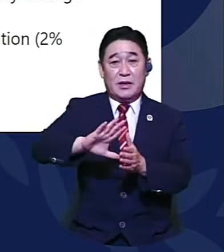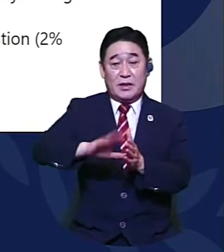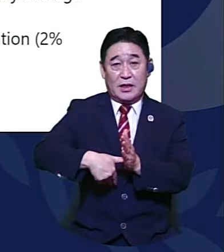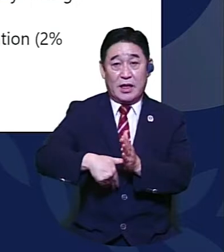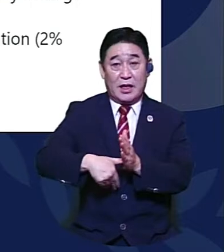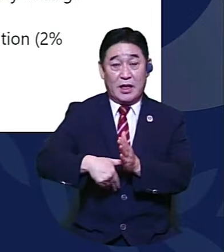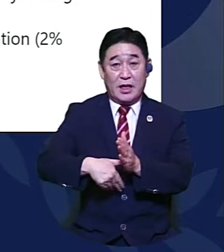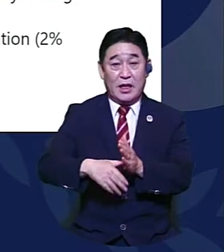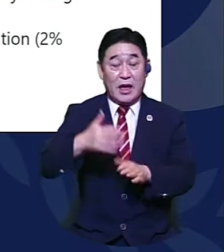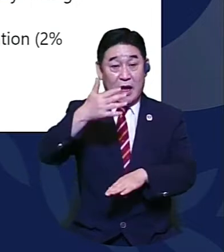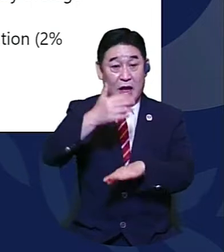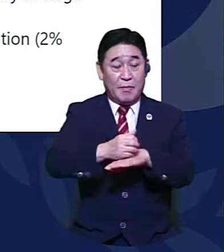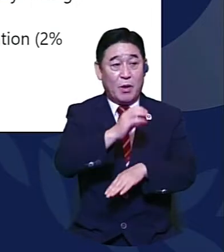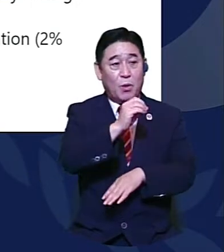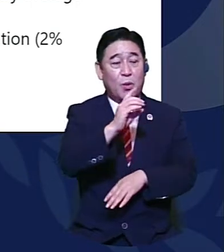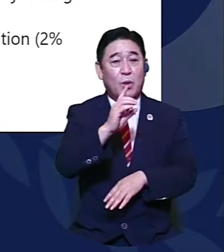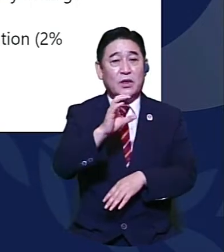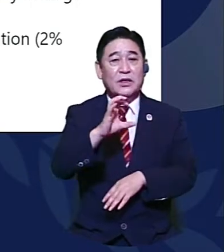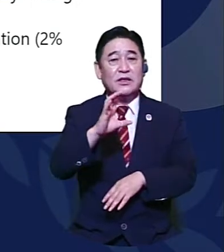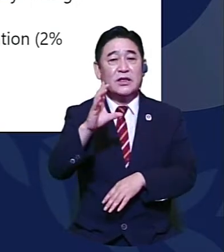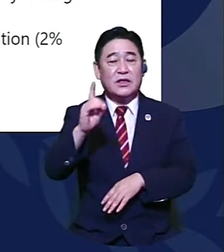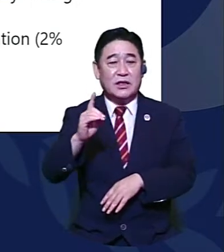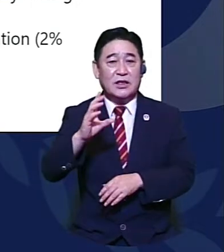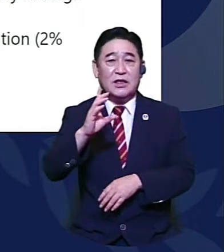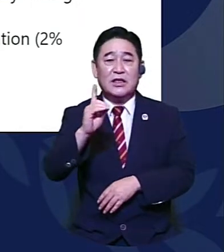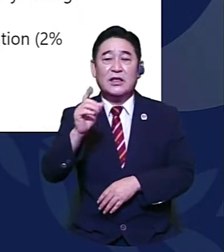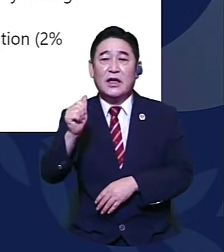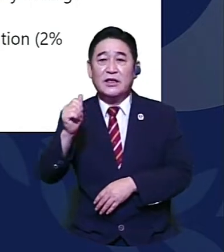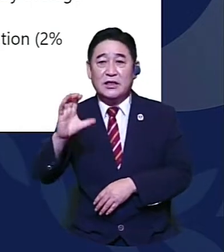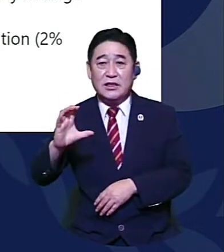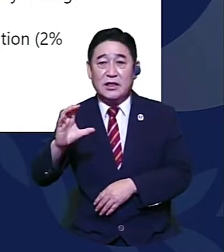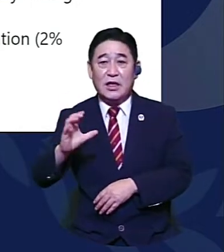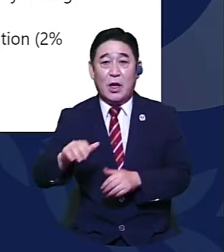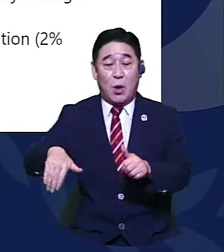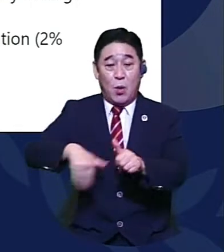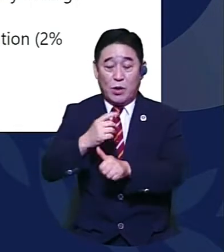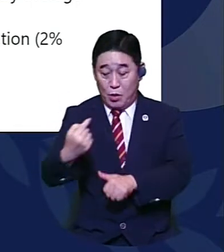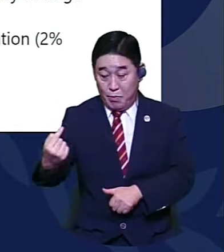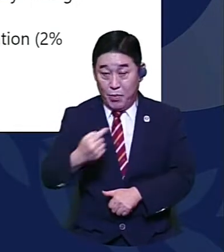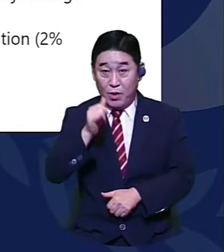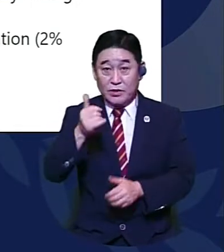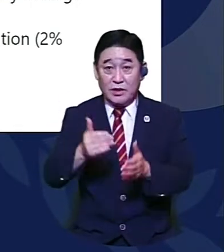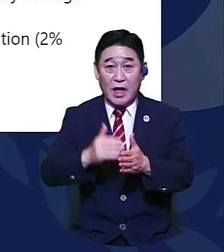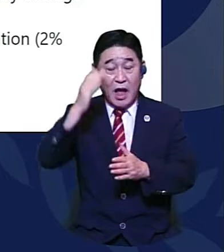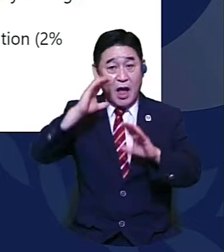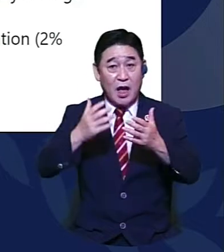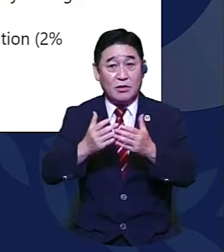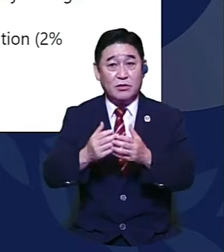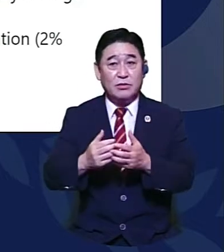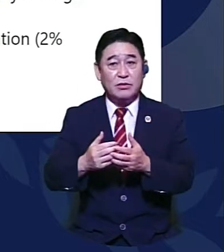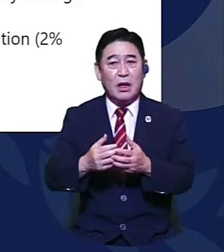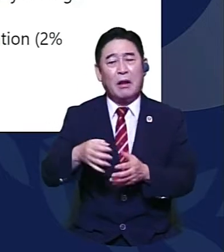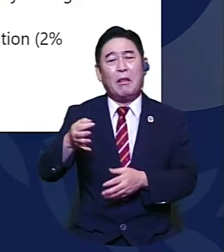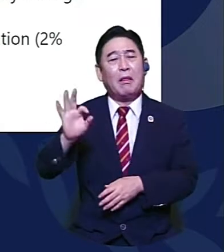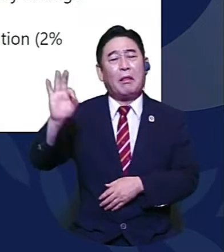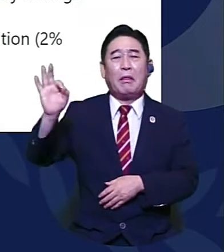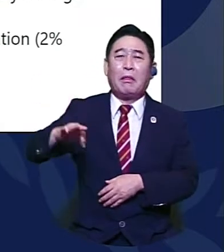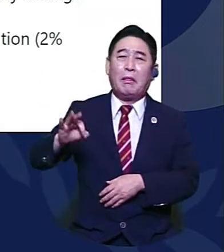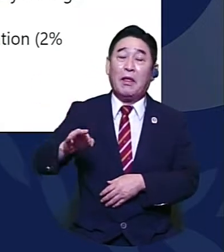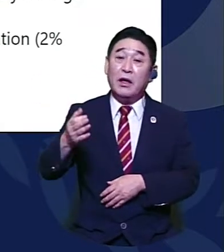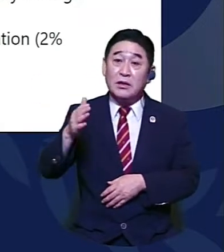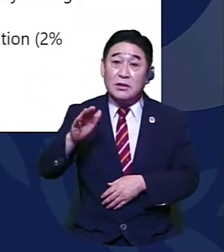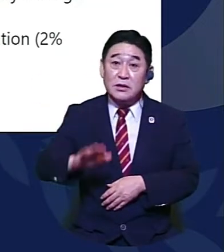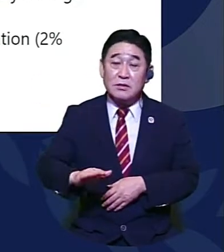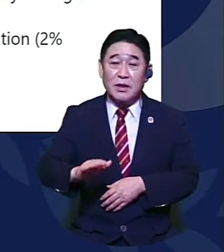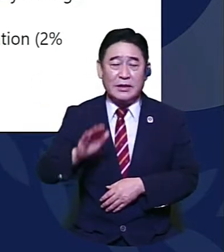DAC, the environmental share of Korea's ODA was quite small. The good news is that VP Son, in his presentation later in this